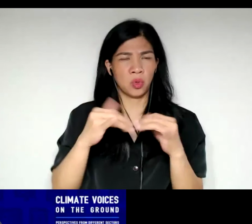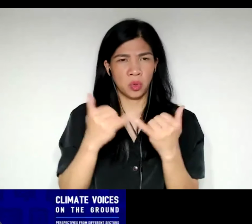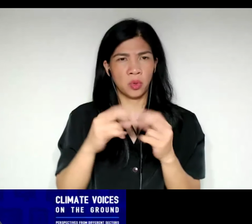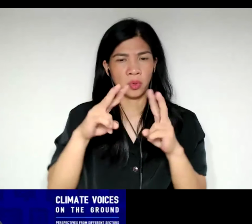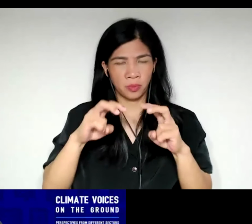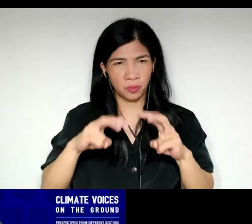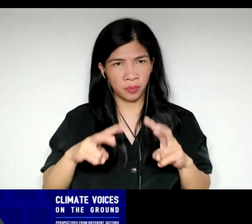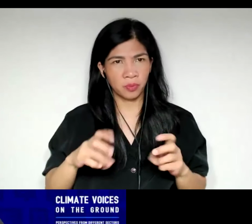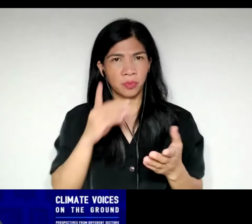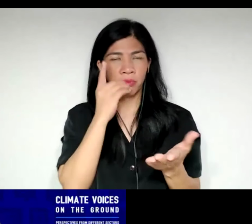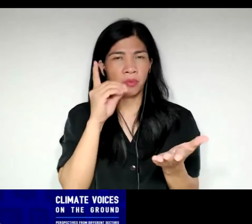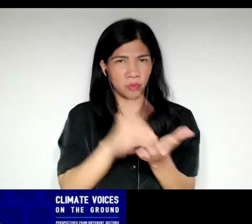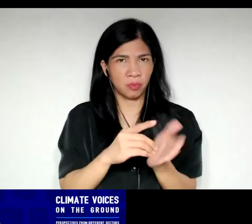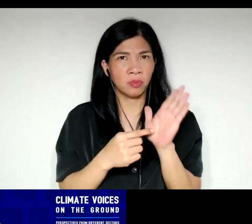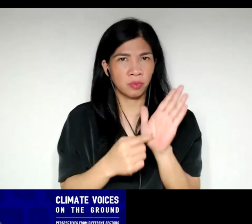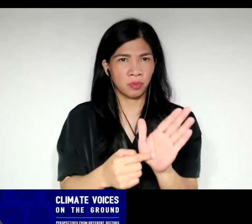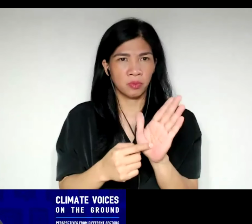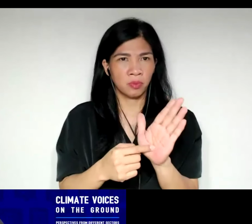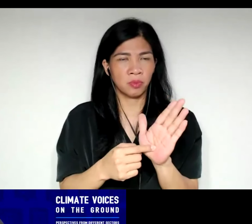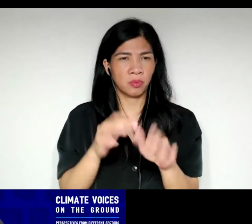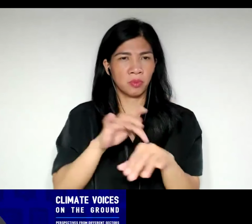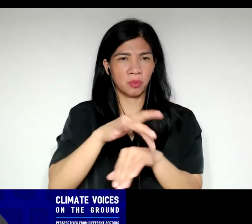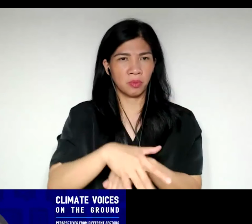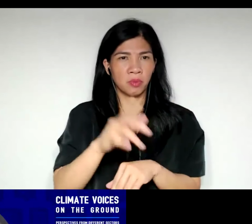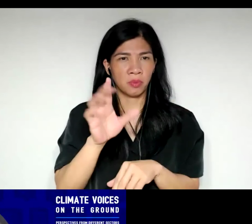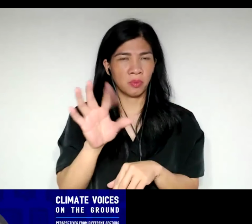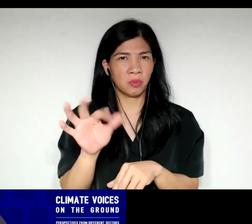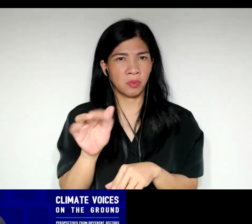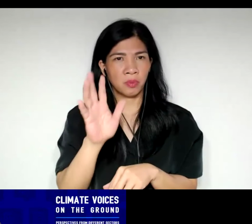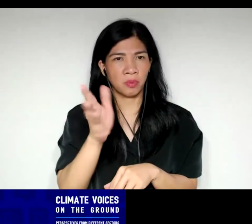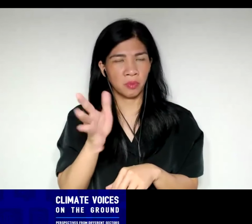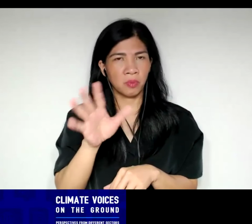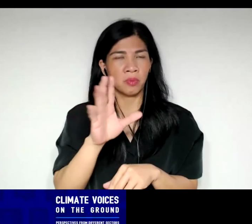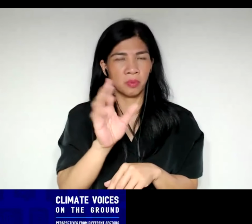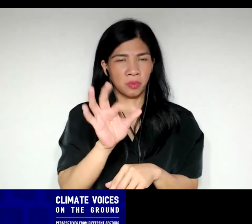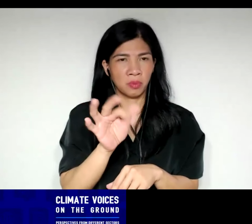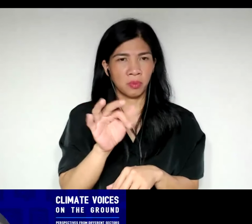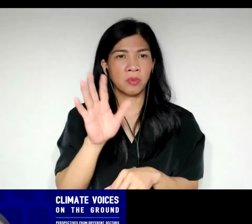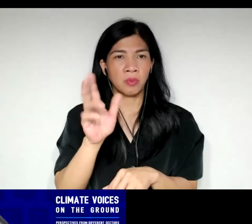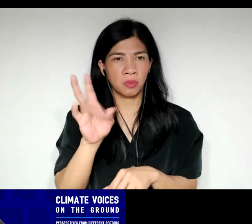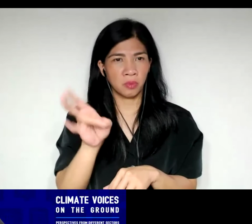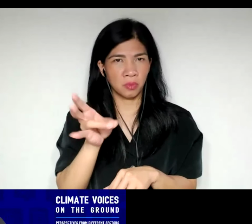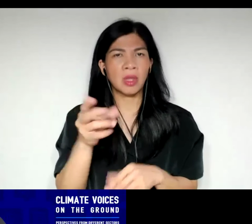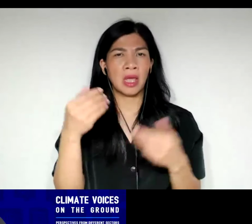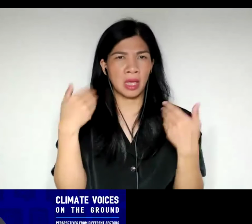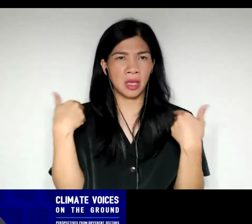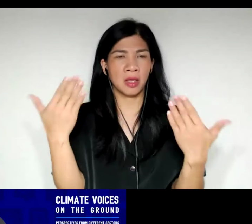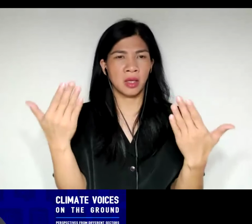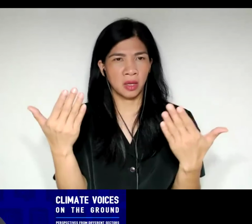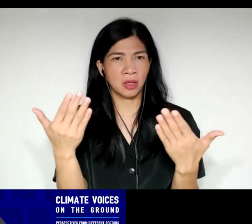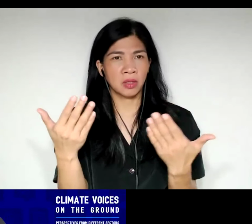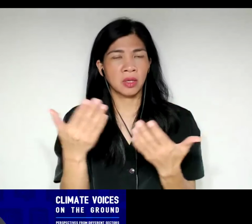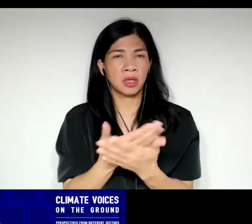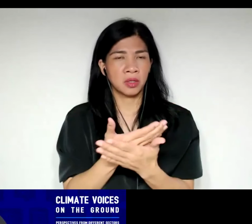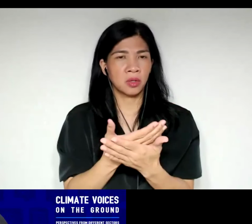Researches and documents revealed that as early as 1950s or 70s, they already knew that their business model is gonna